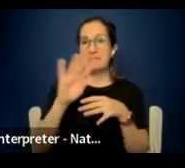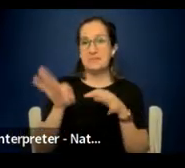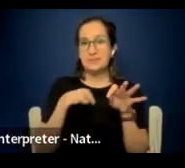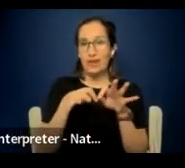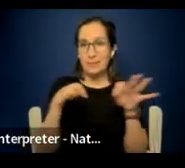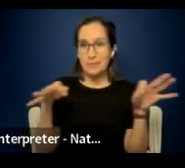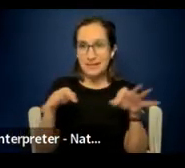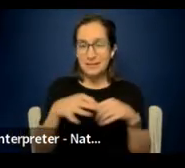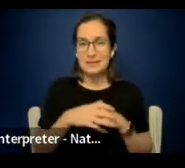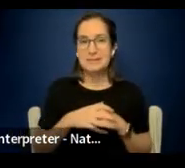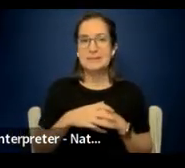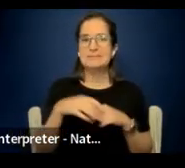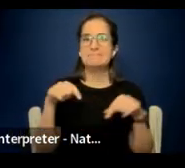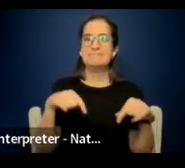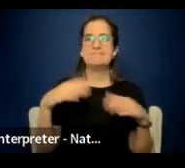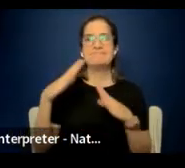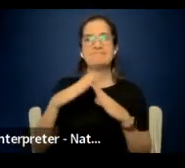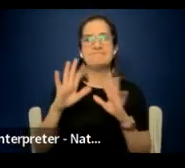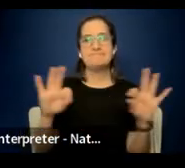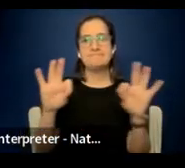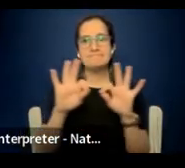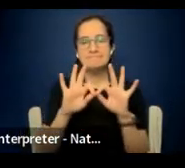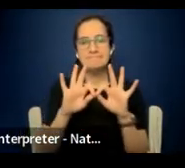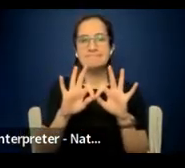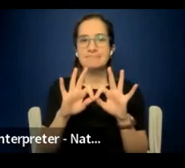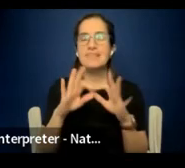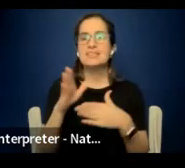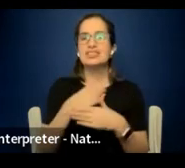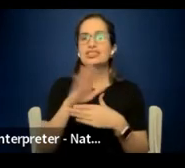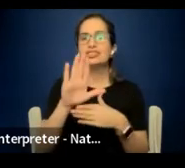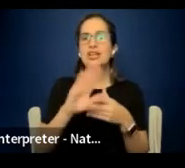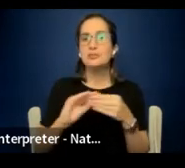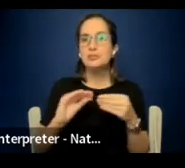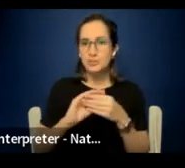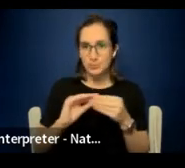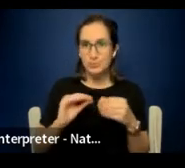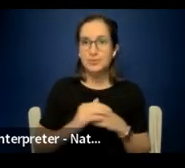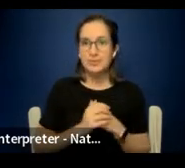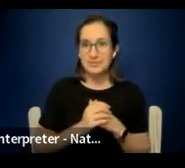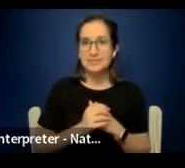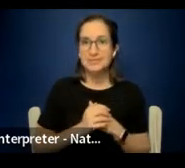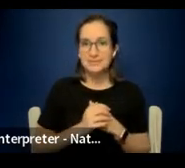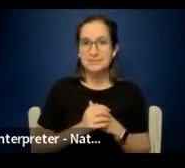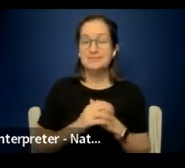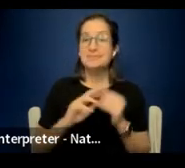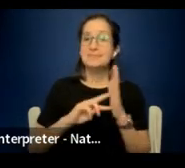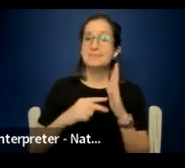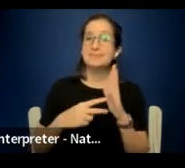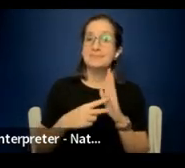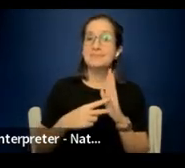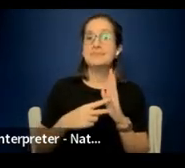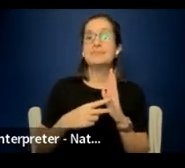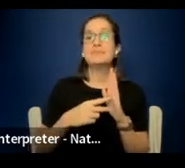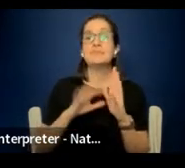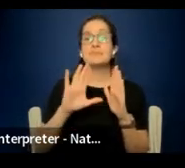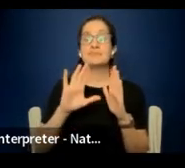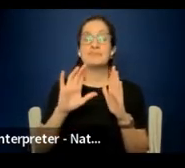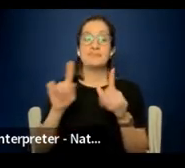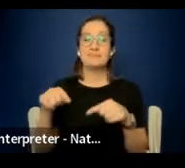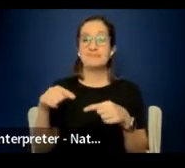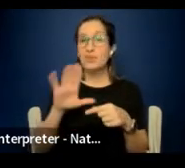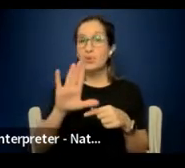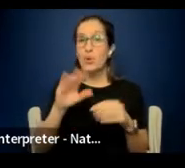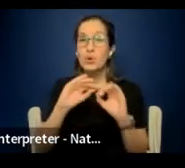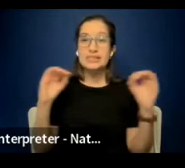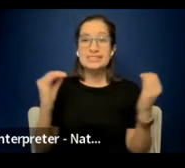really critical piece of sharing your stories. You know, when there's, you know, you're doing great work with your